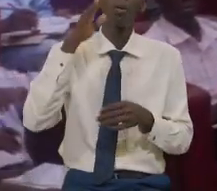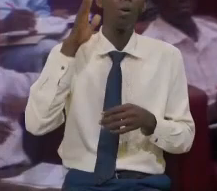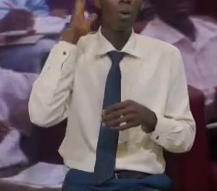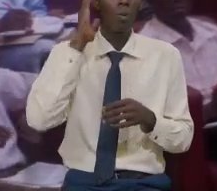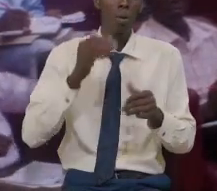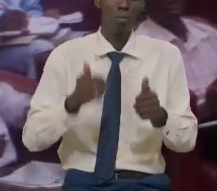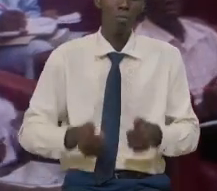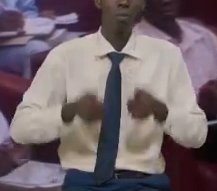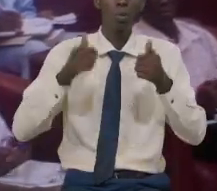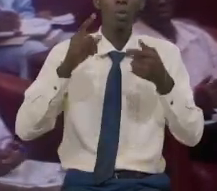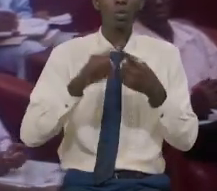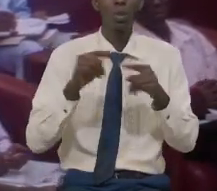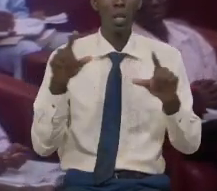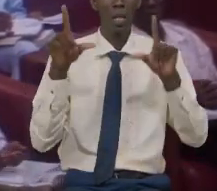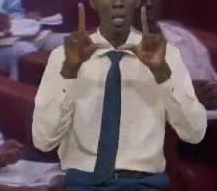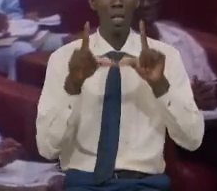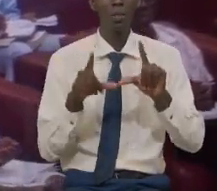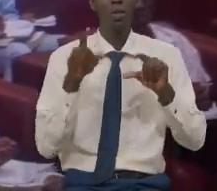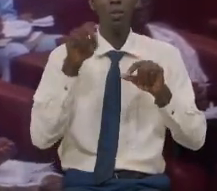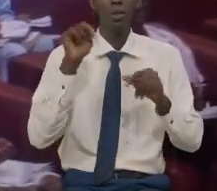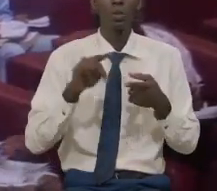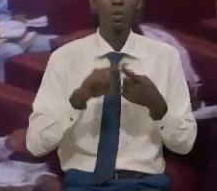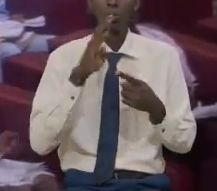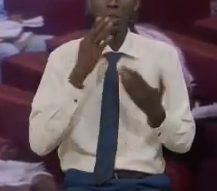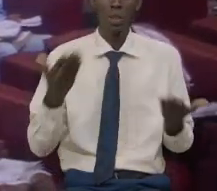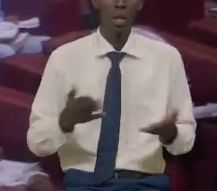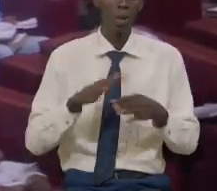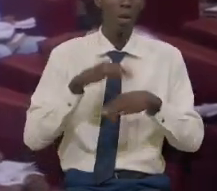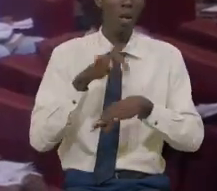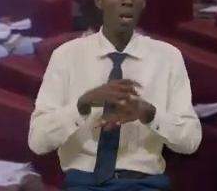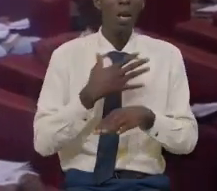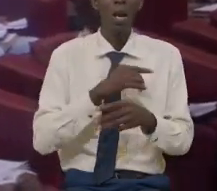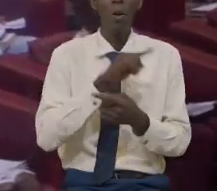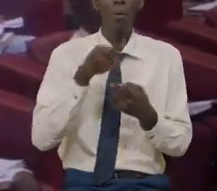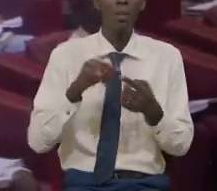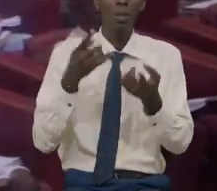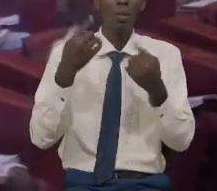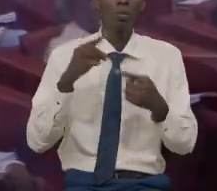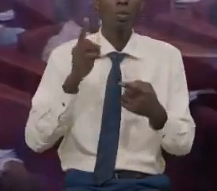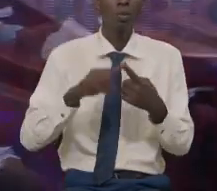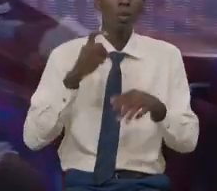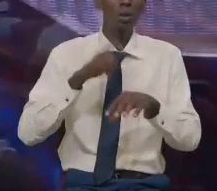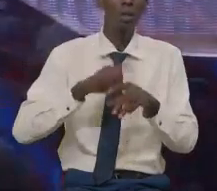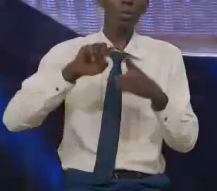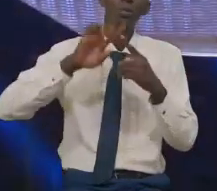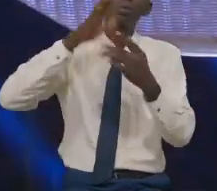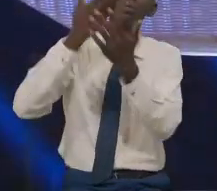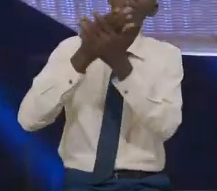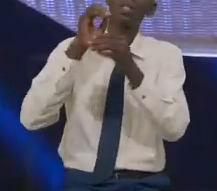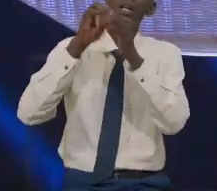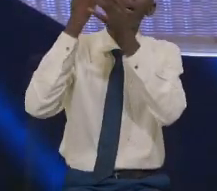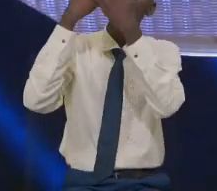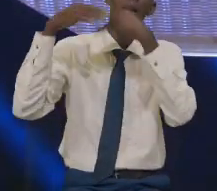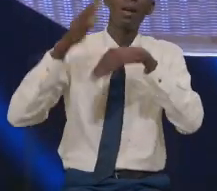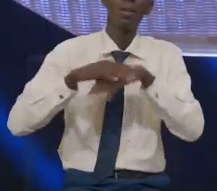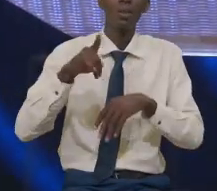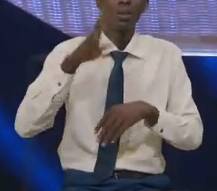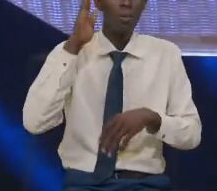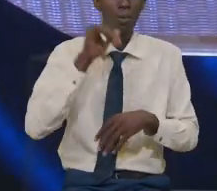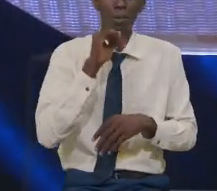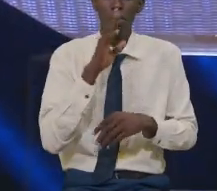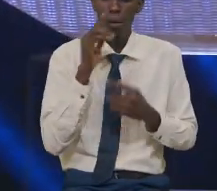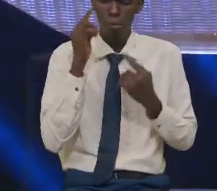the level you ought to be here on earth. And when it comes to time to get to heaven, you'll not be wondering,